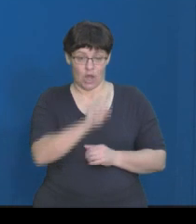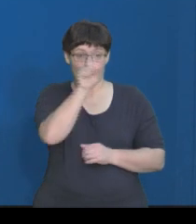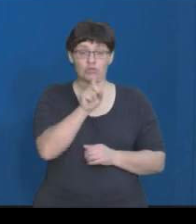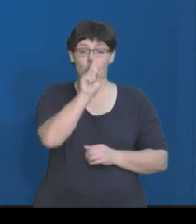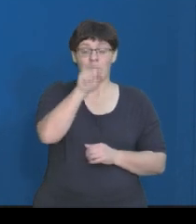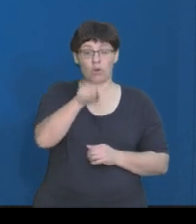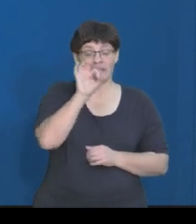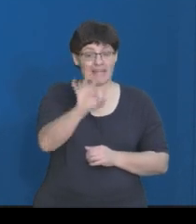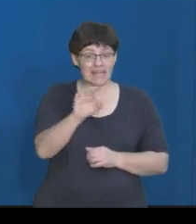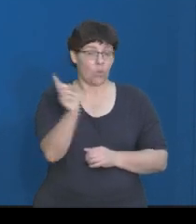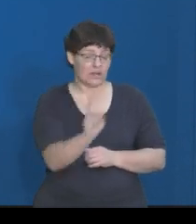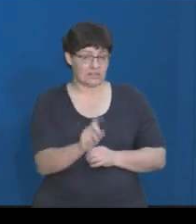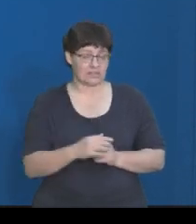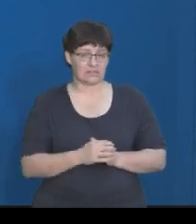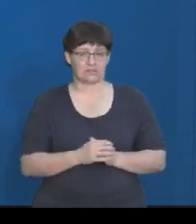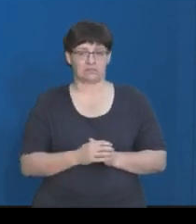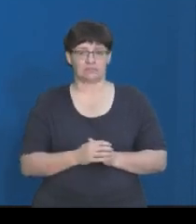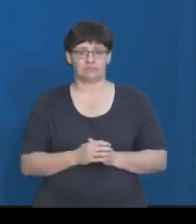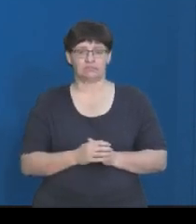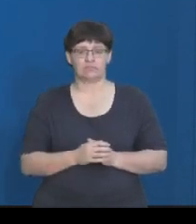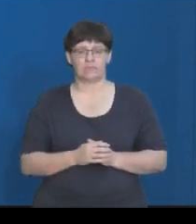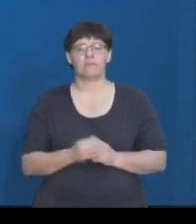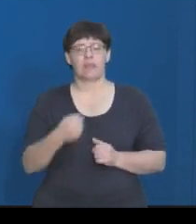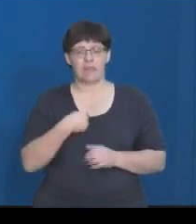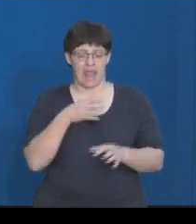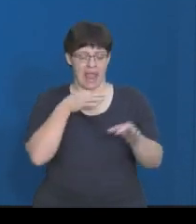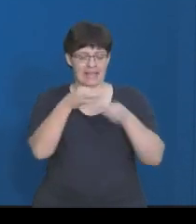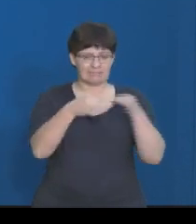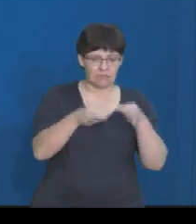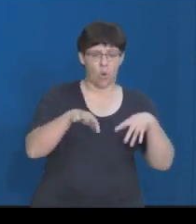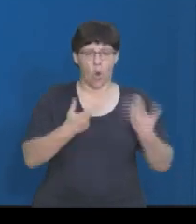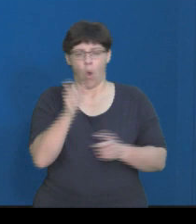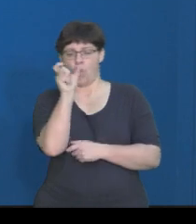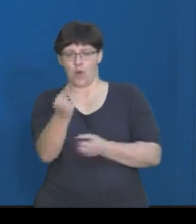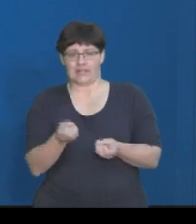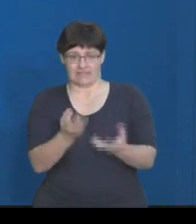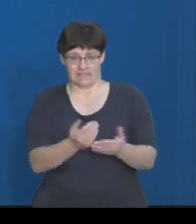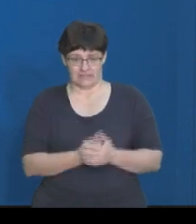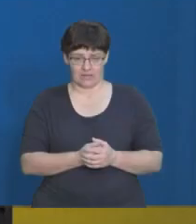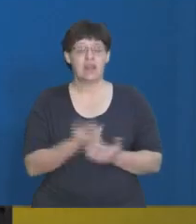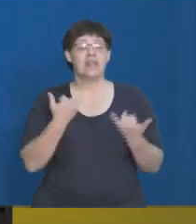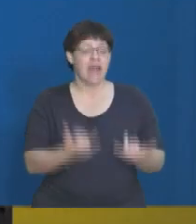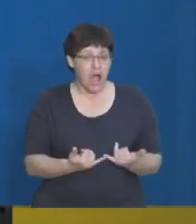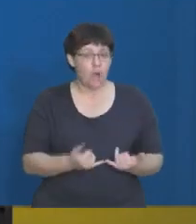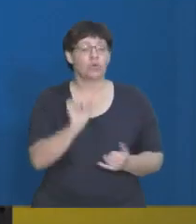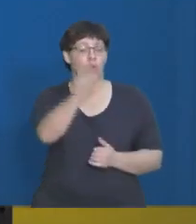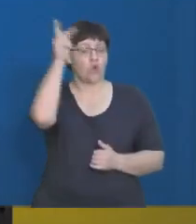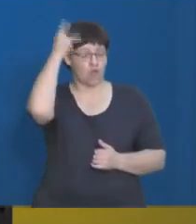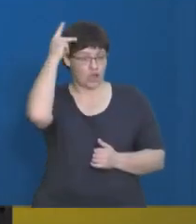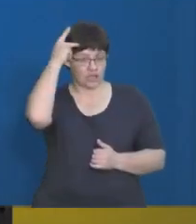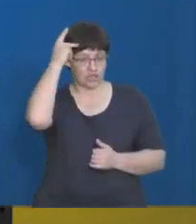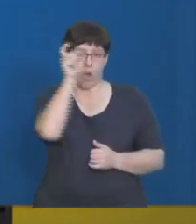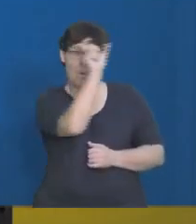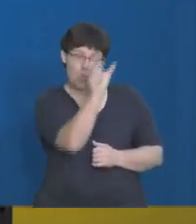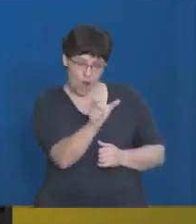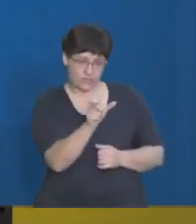Question 1.3 is our give a term or a description. Here, learners, you are tested on your knowledge of